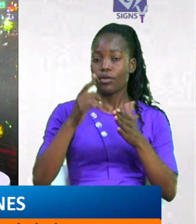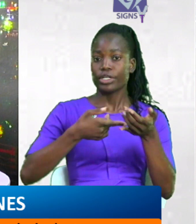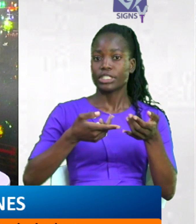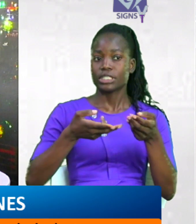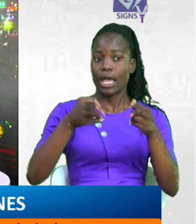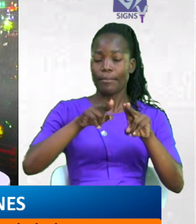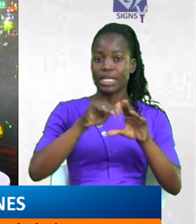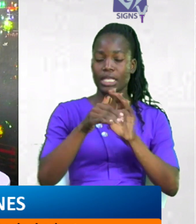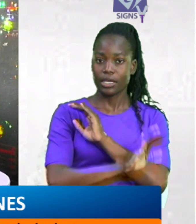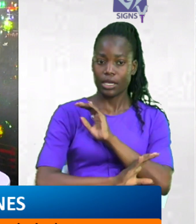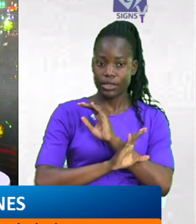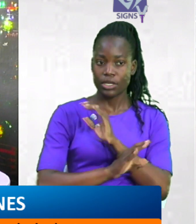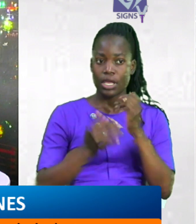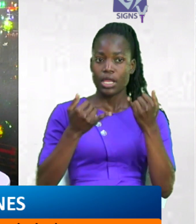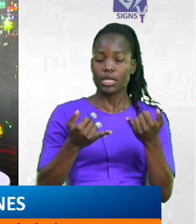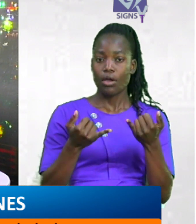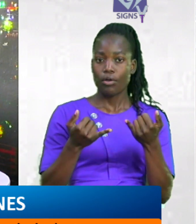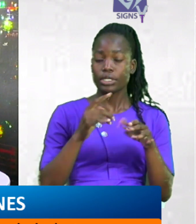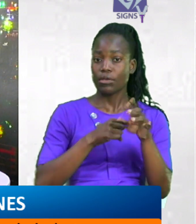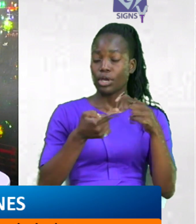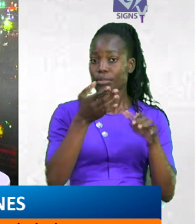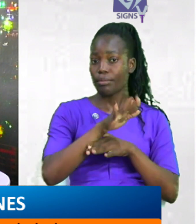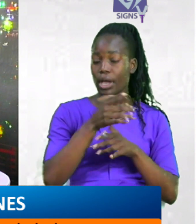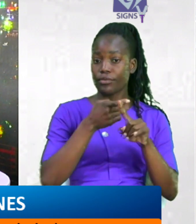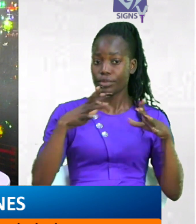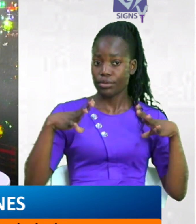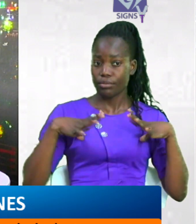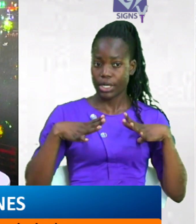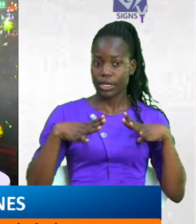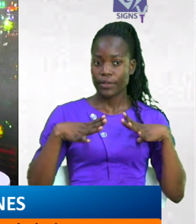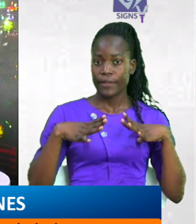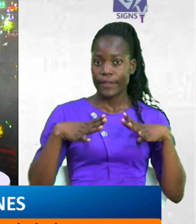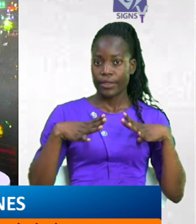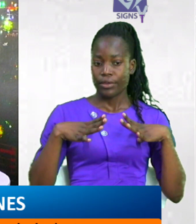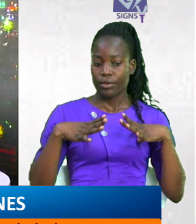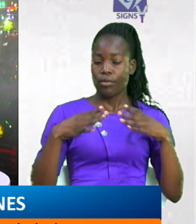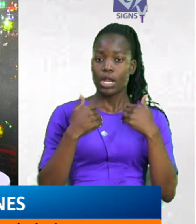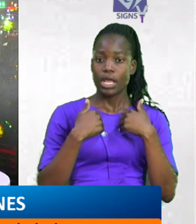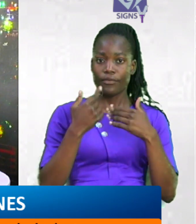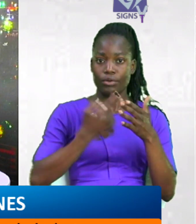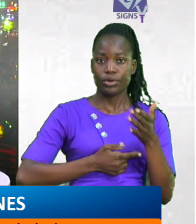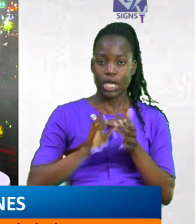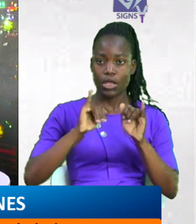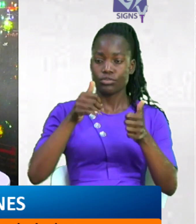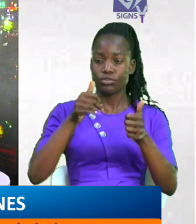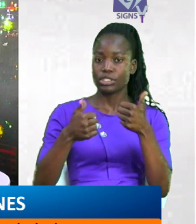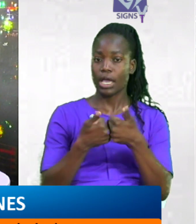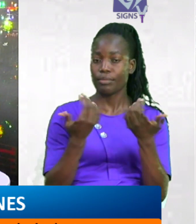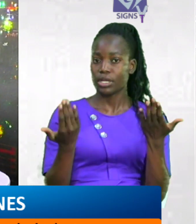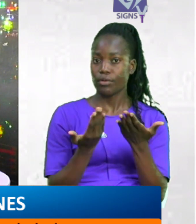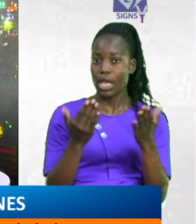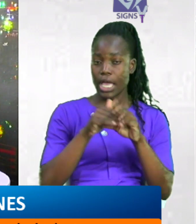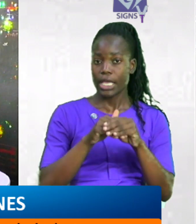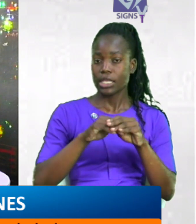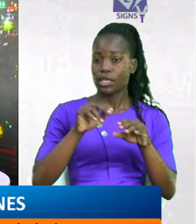not pushed from any quarter to do this. This is out of our own conscience as leaders, elected leaders. On that note, we come to